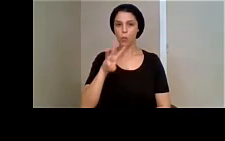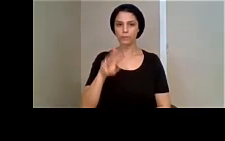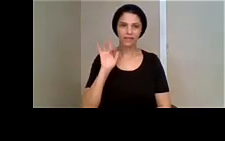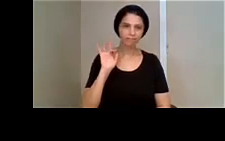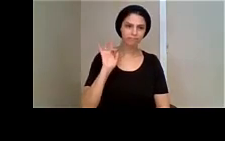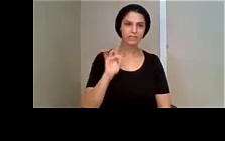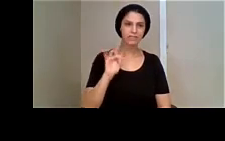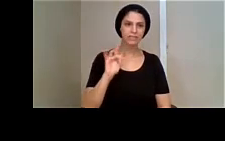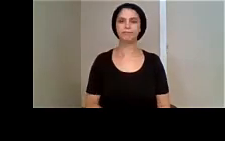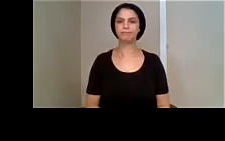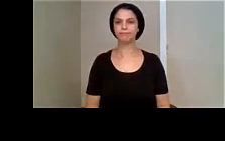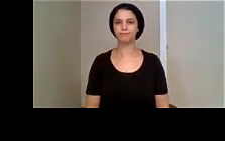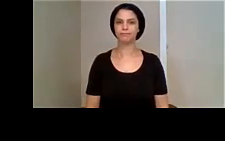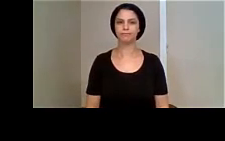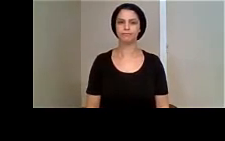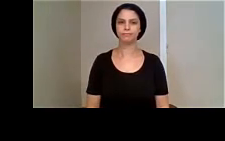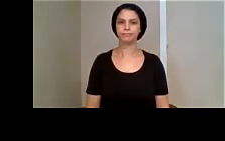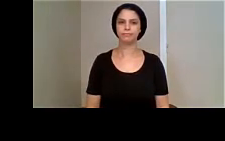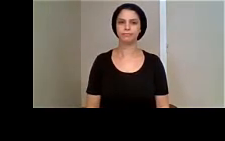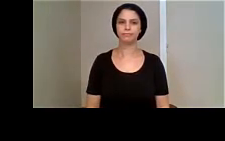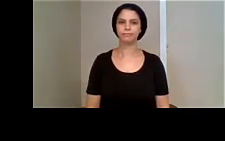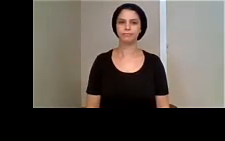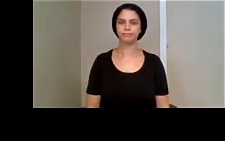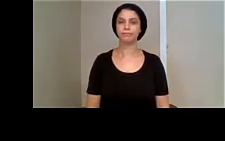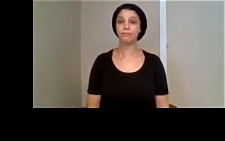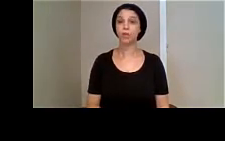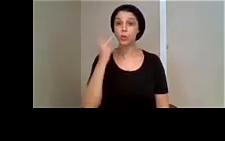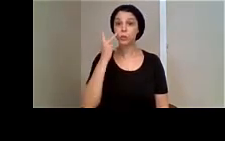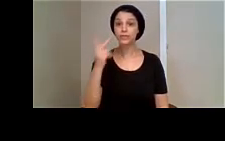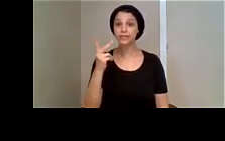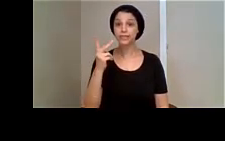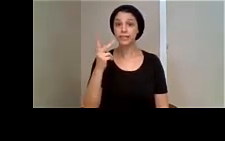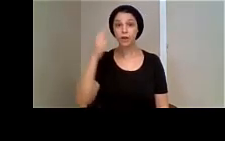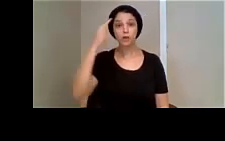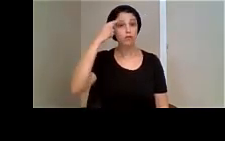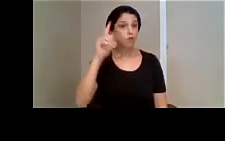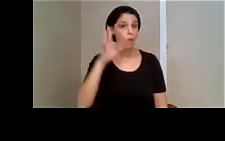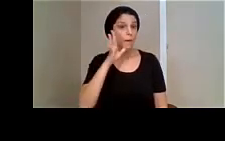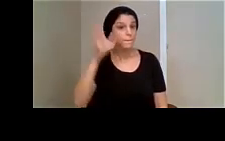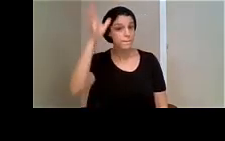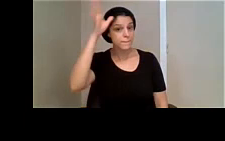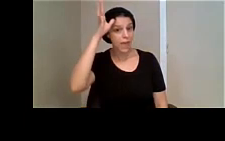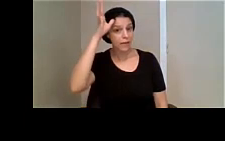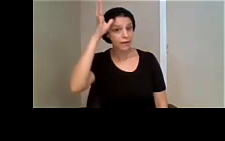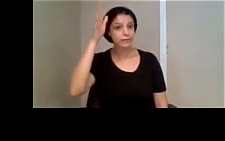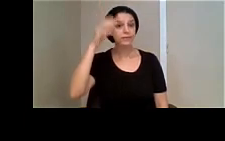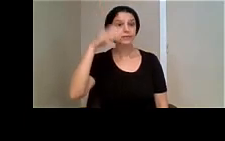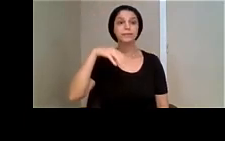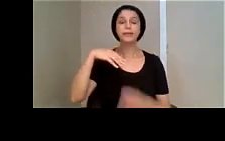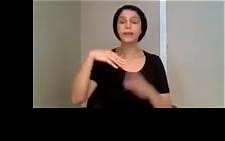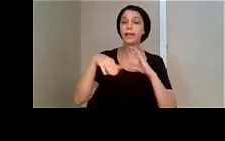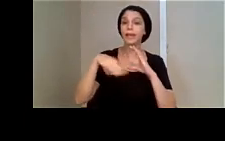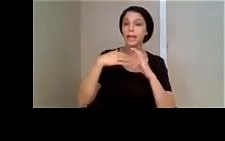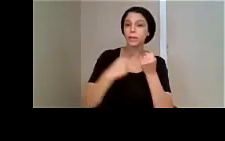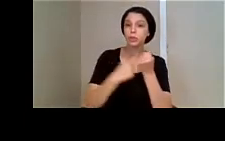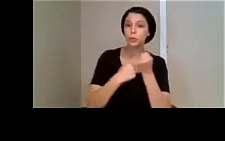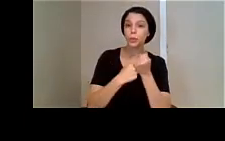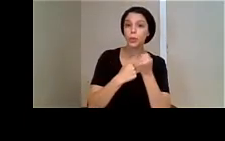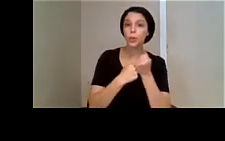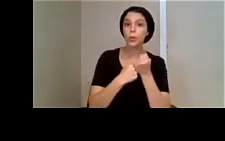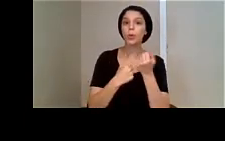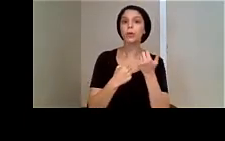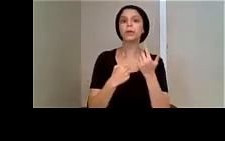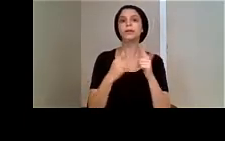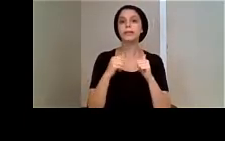can see here I have parent view resources as far as the email support guide, the letter guide in multiple